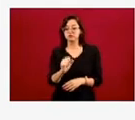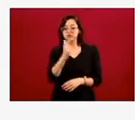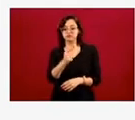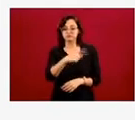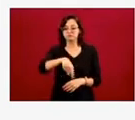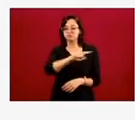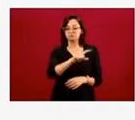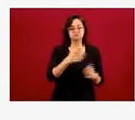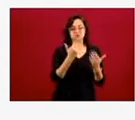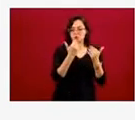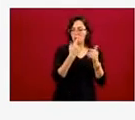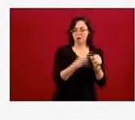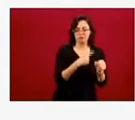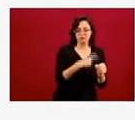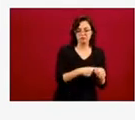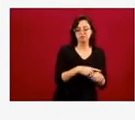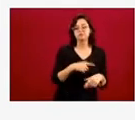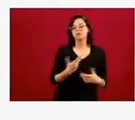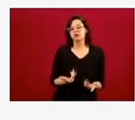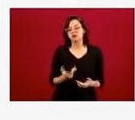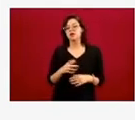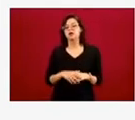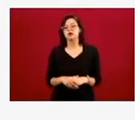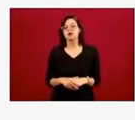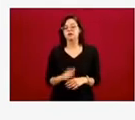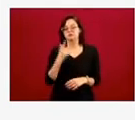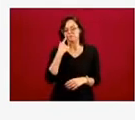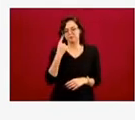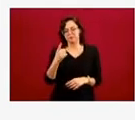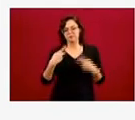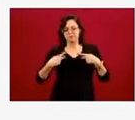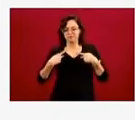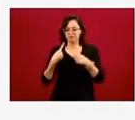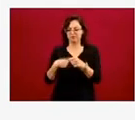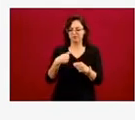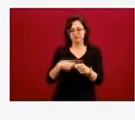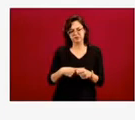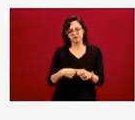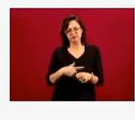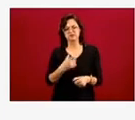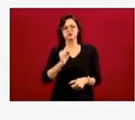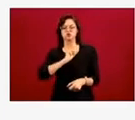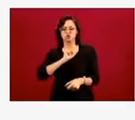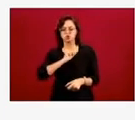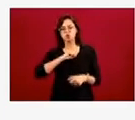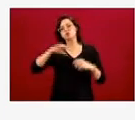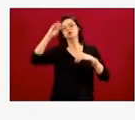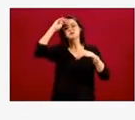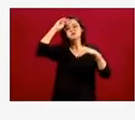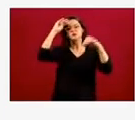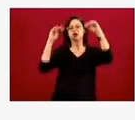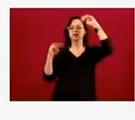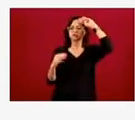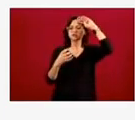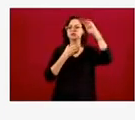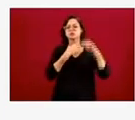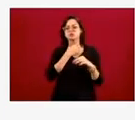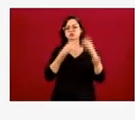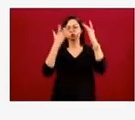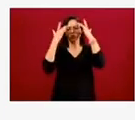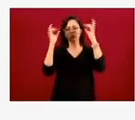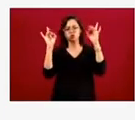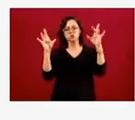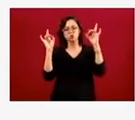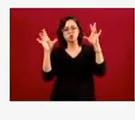and I would like to remind you that the cases are studied depending on the symptoms. If a person shows symptoms that are characteristic of the